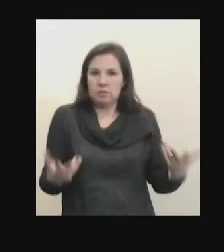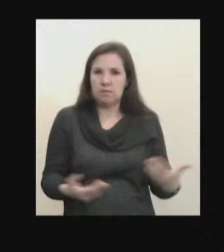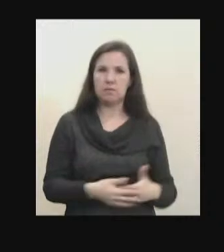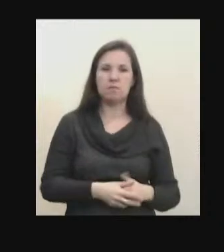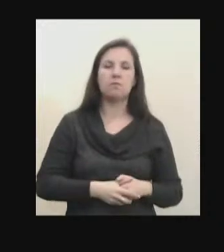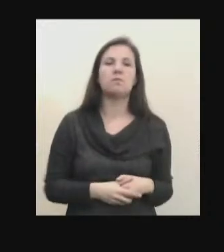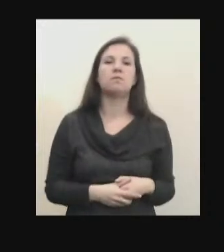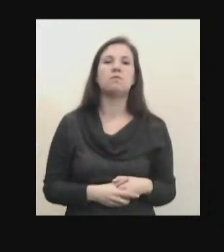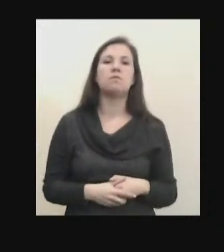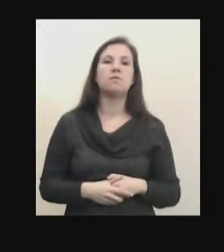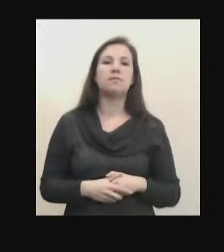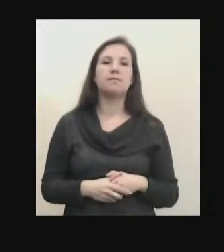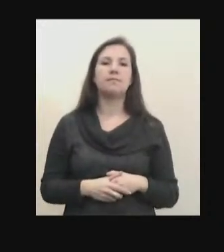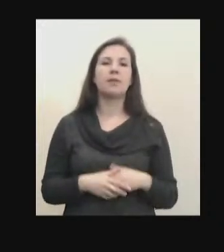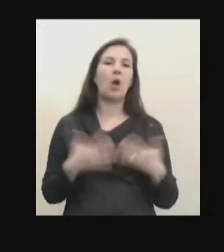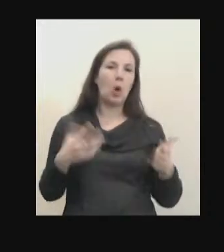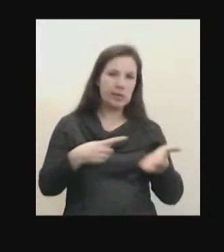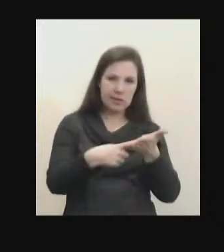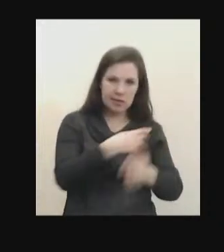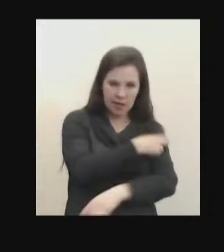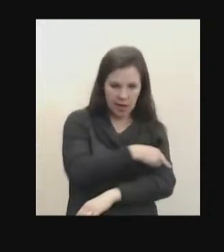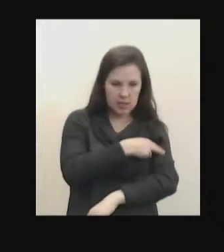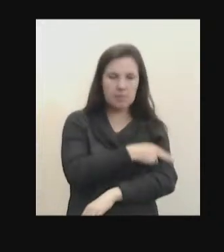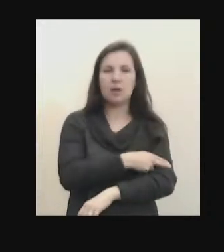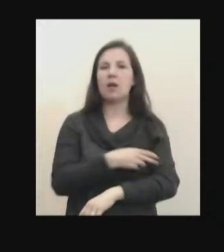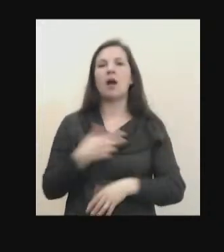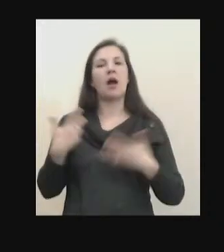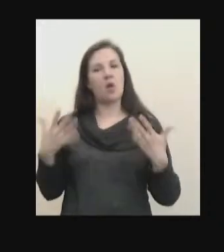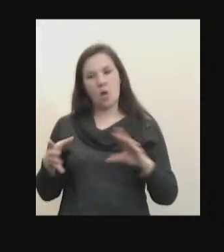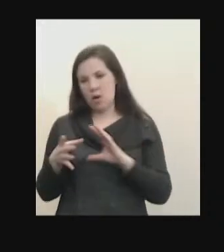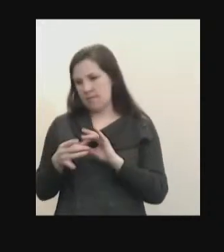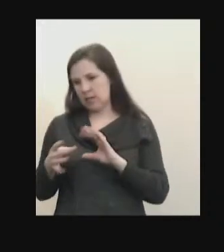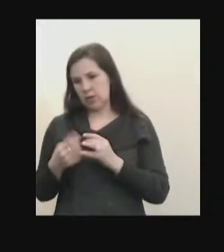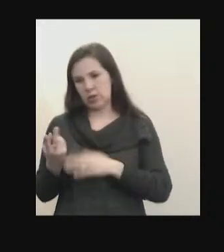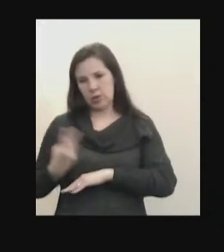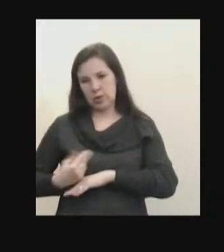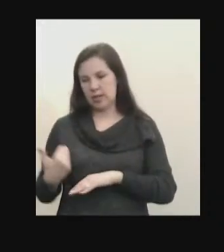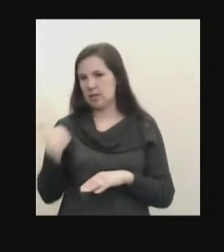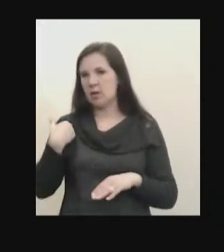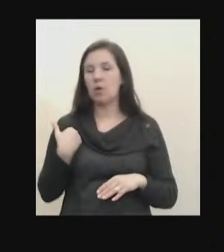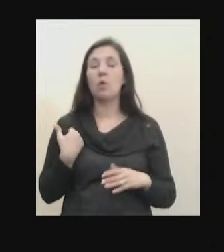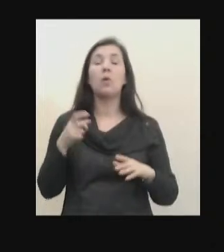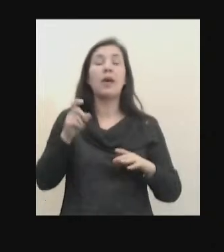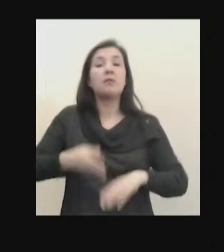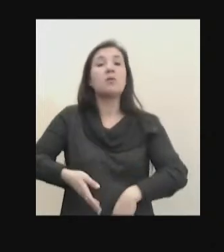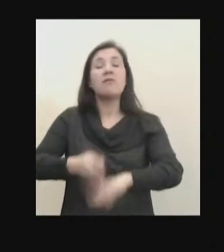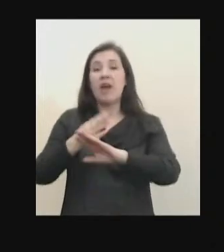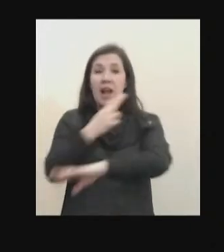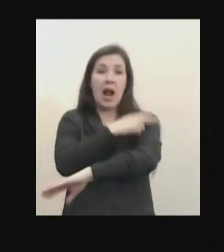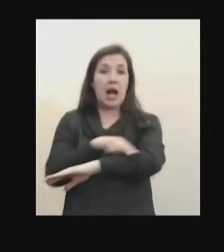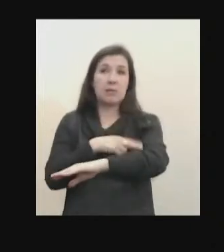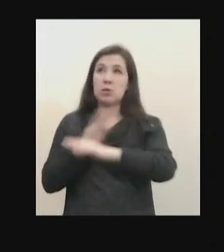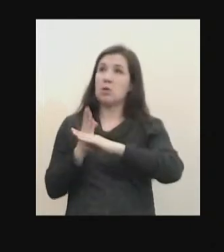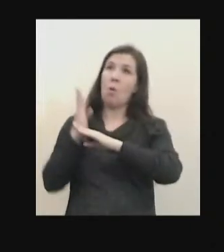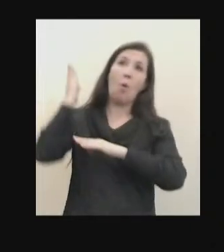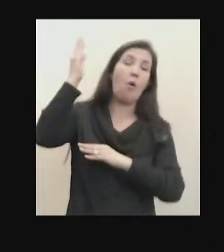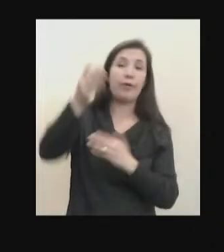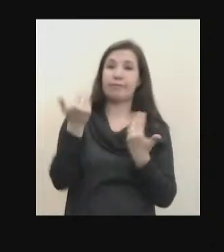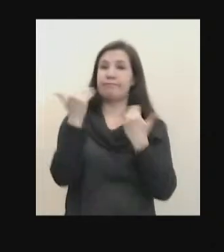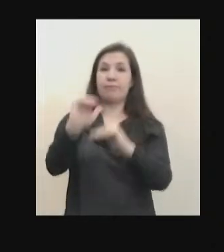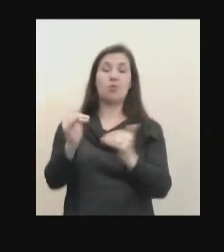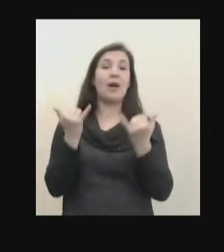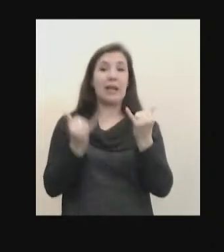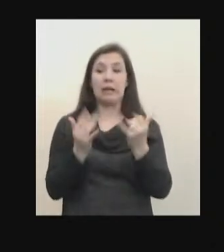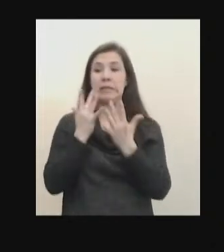We talked about hospitals. We talked about this 2 days ago. We must prevent hospitals from being overrun with COVID-19 patients. Hospitals are currently at or